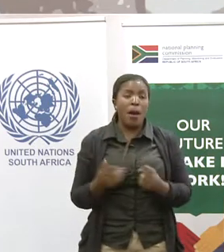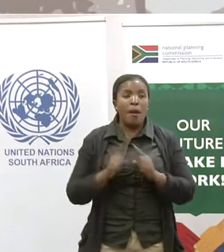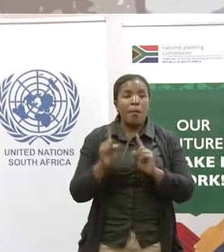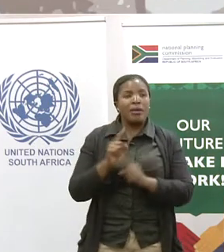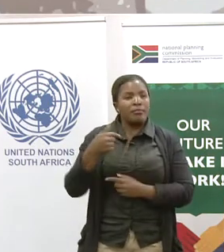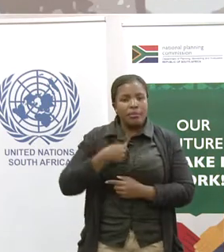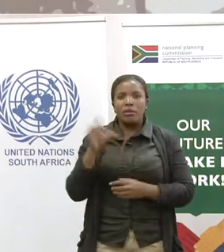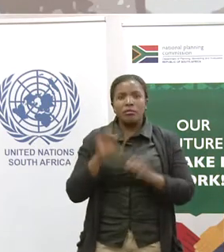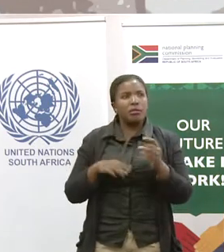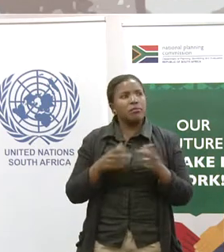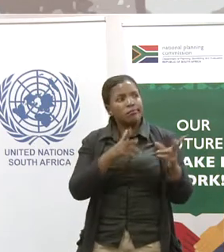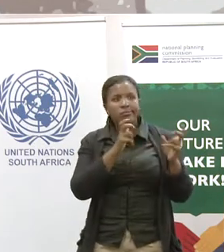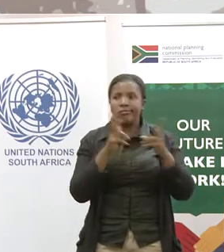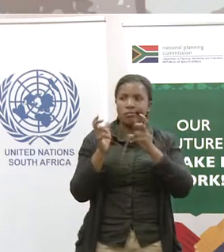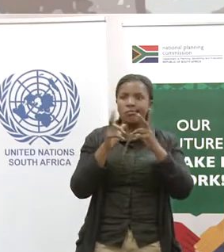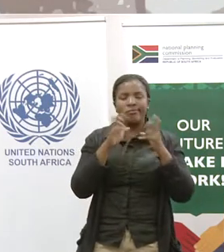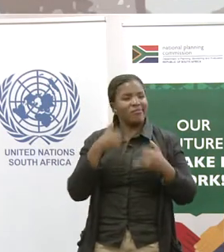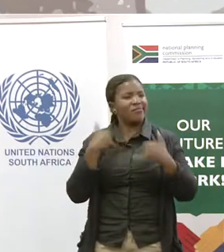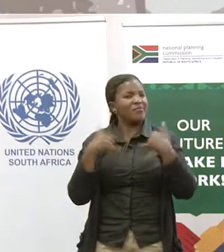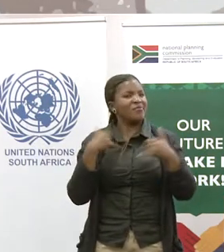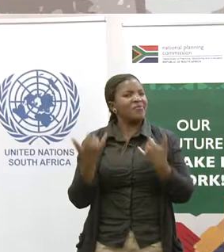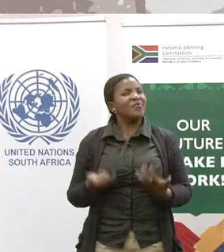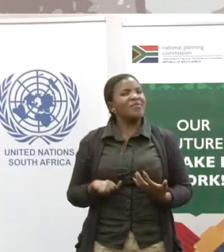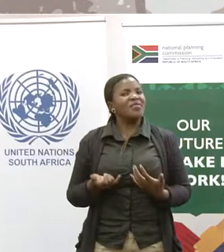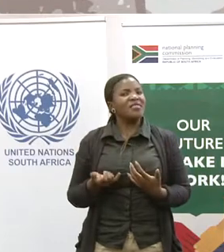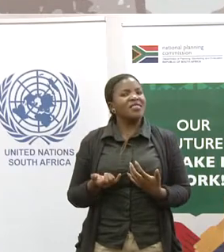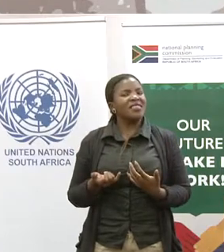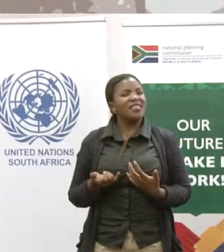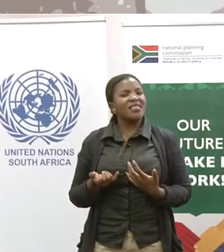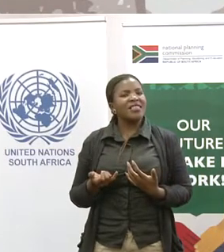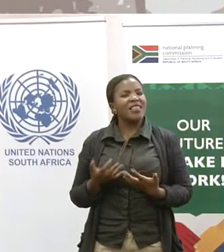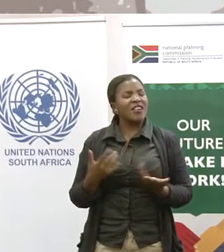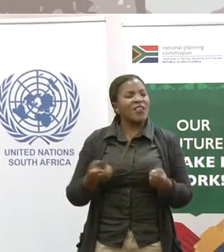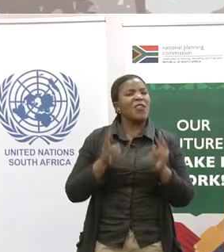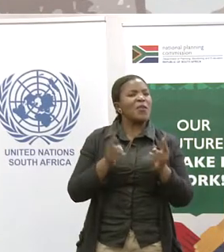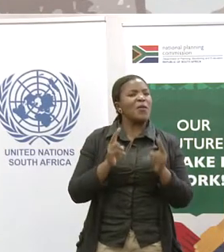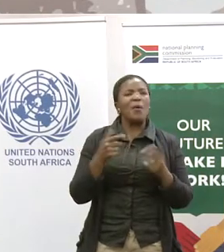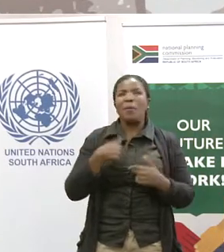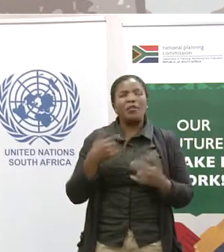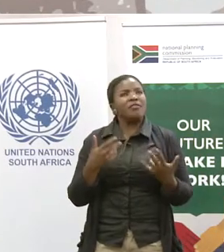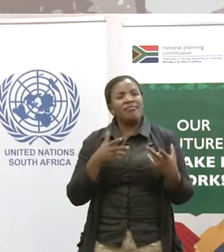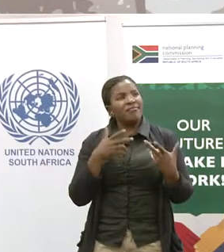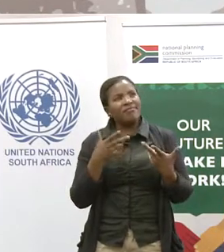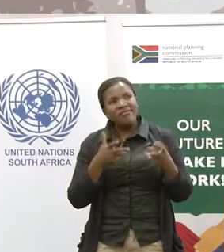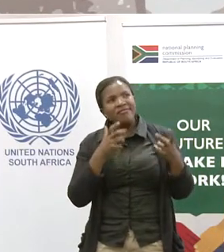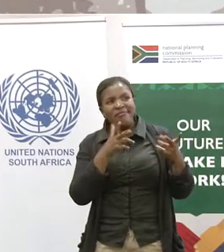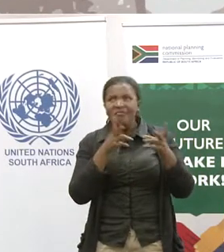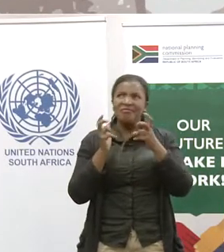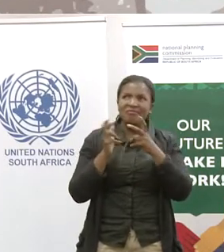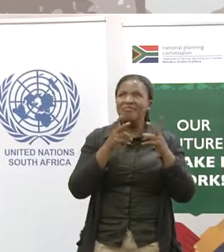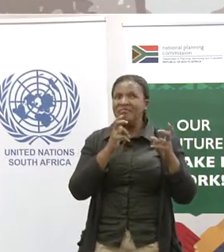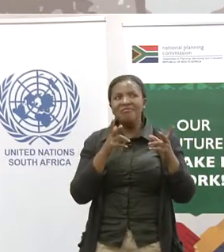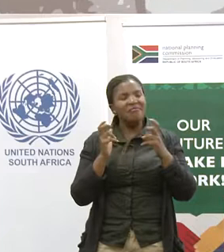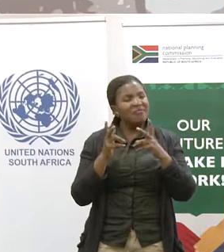the discussion. Yeah, but I sat with her last week as if I needed caring. But I enjoyed that